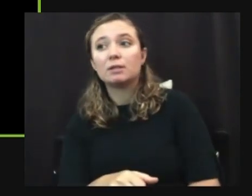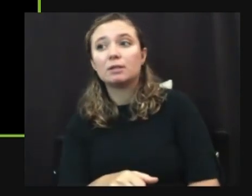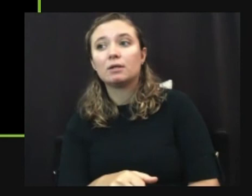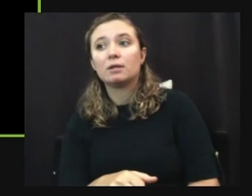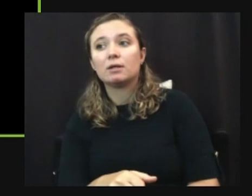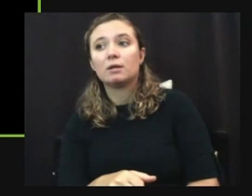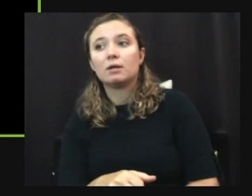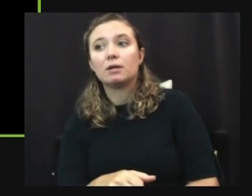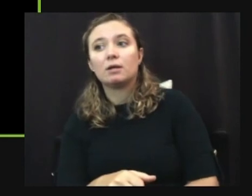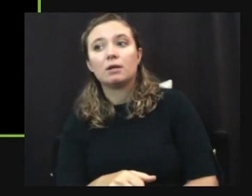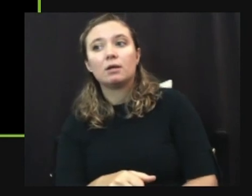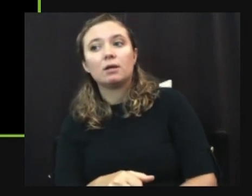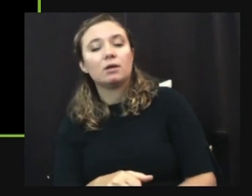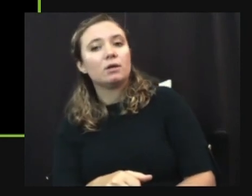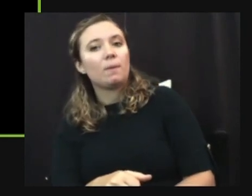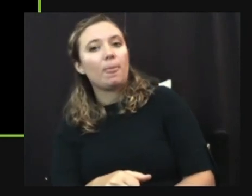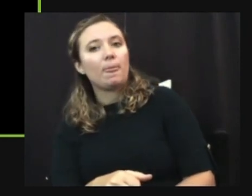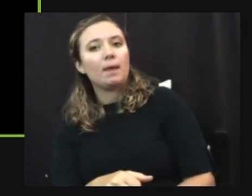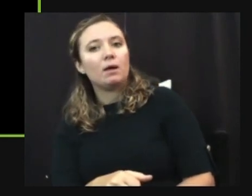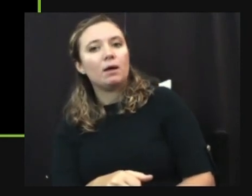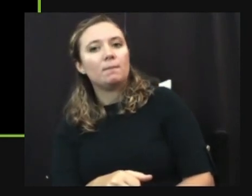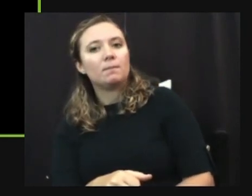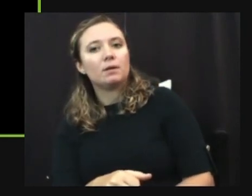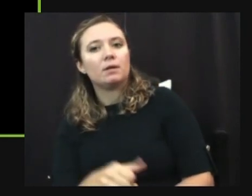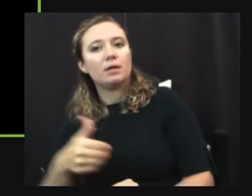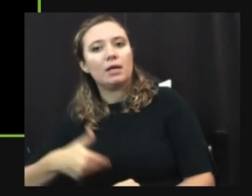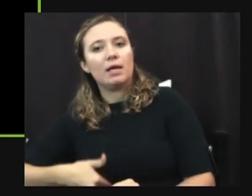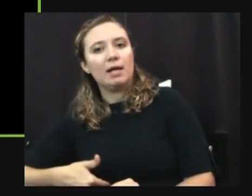Overriding your innate instincts, but what if you don't have them? Lols.